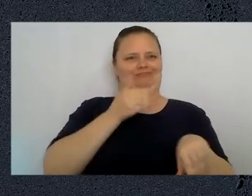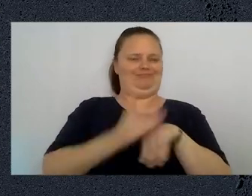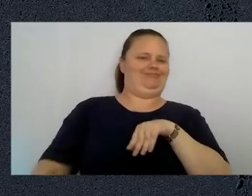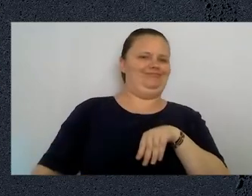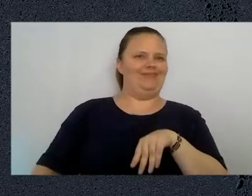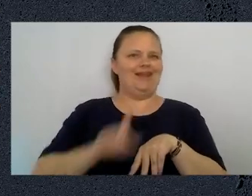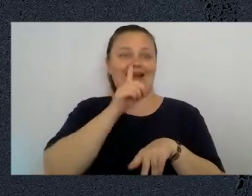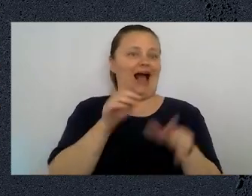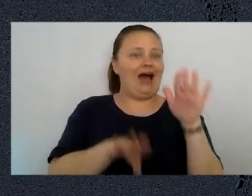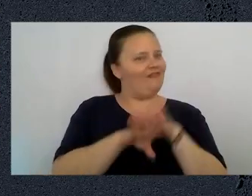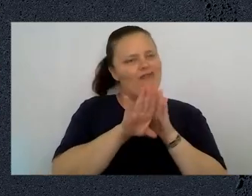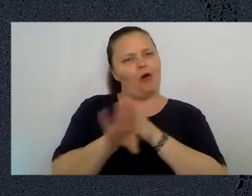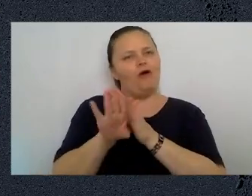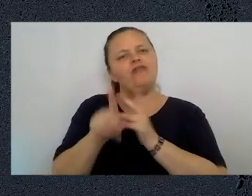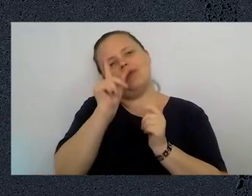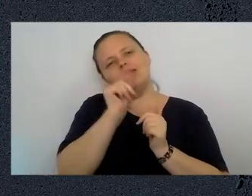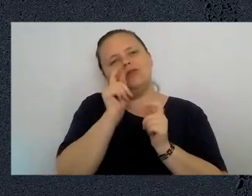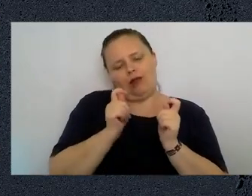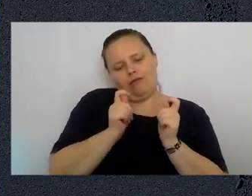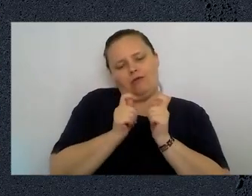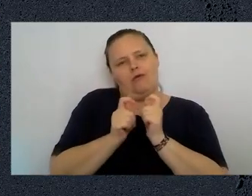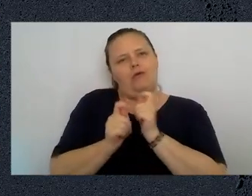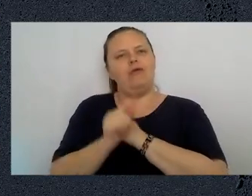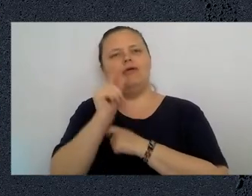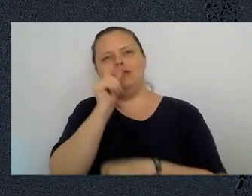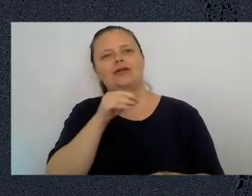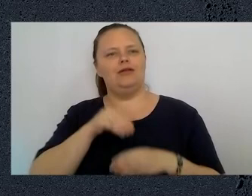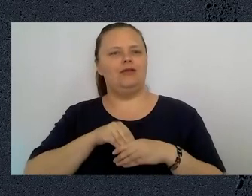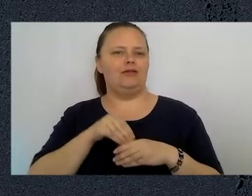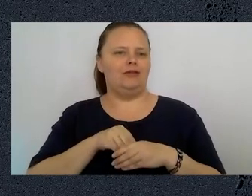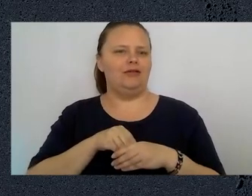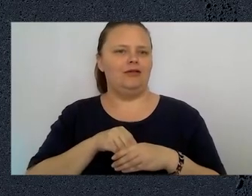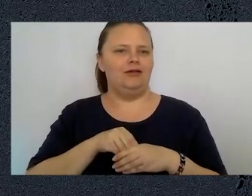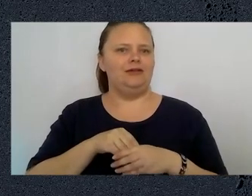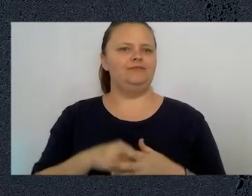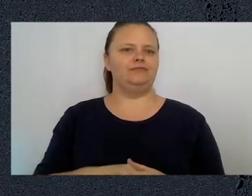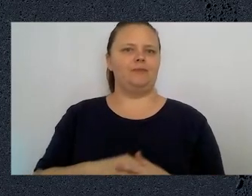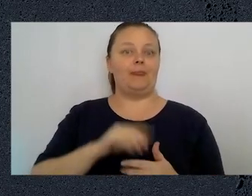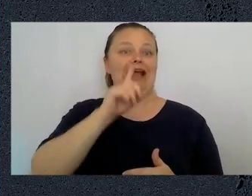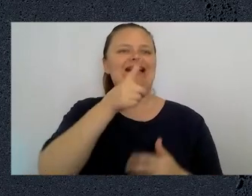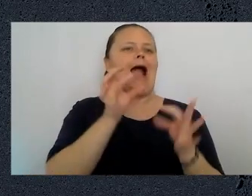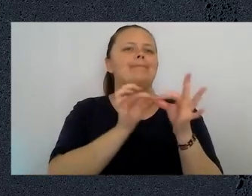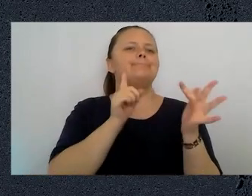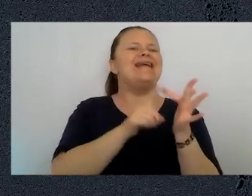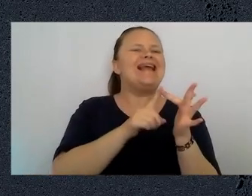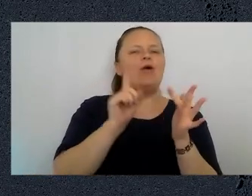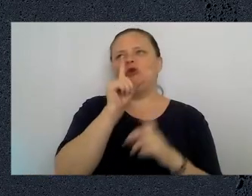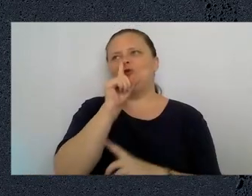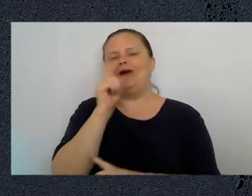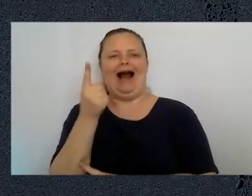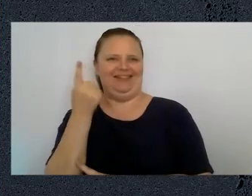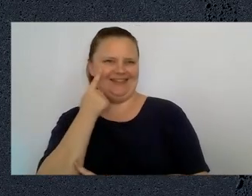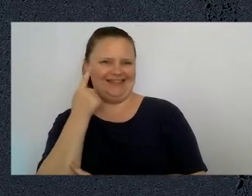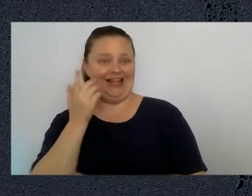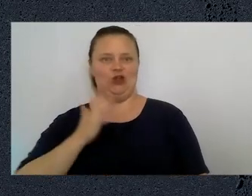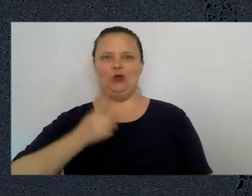all of it, but you can chip away at it, and it absolutely, I think, you know, it's, you can't be what you can't see, so you need to see people in those